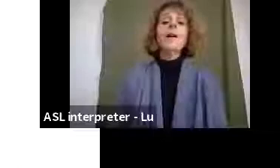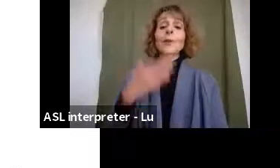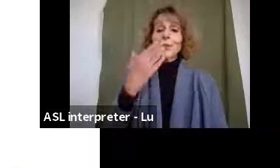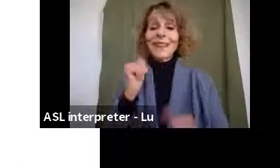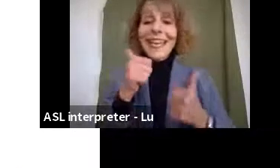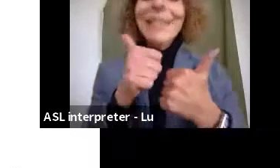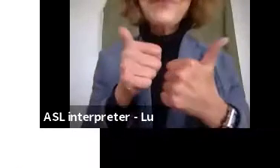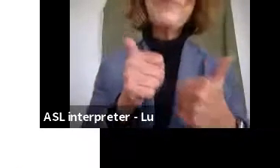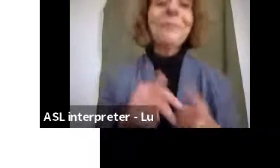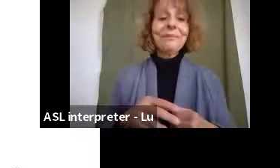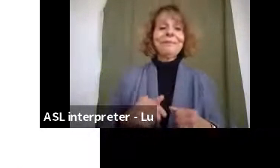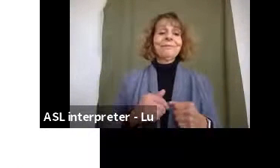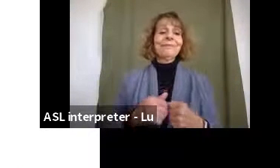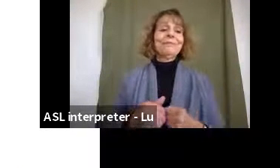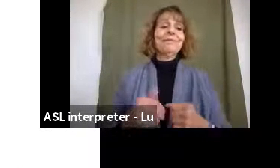Thank you.